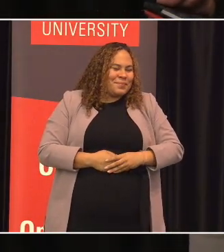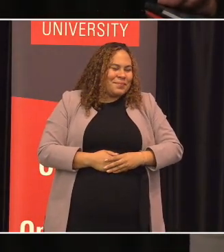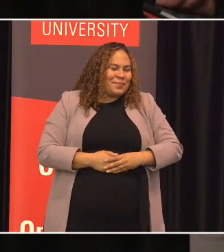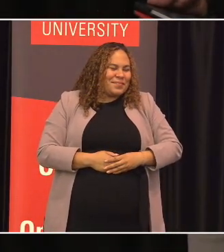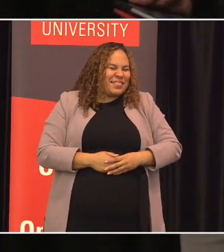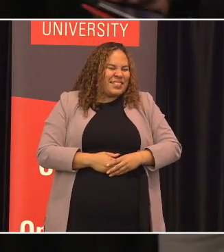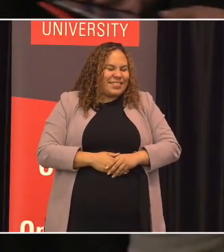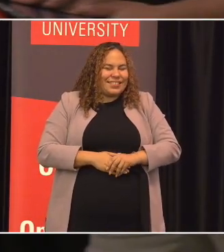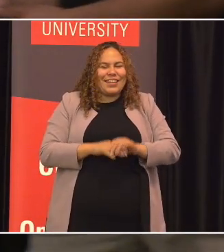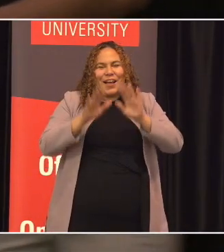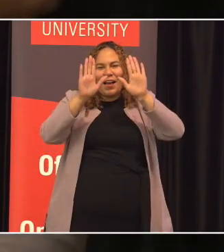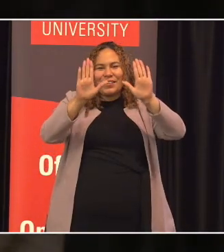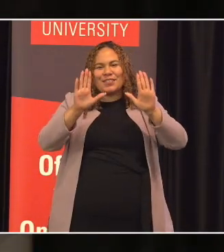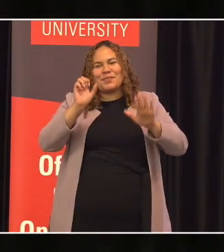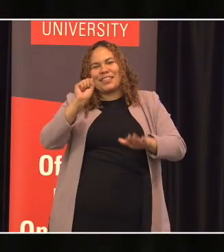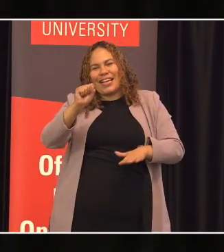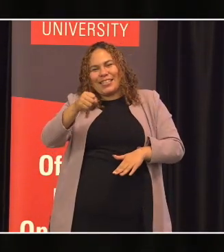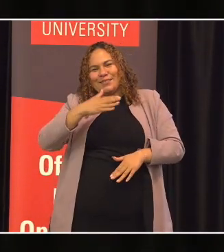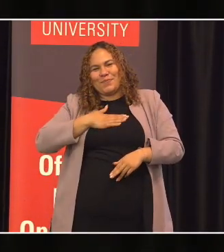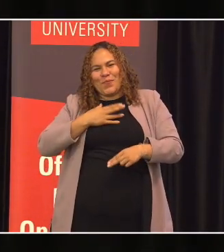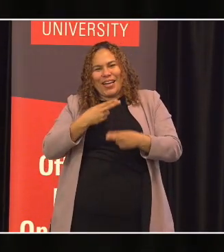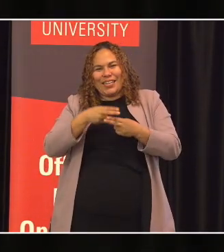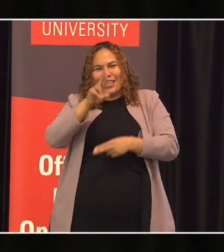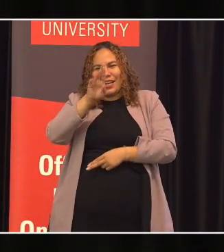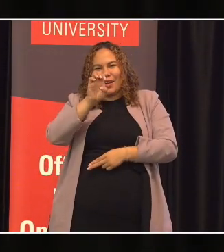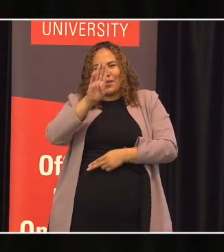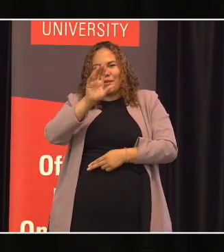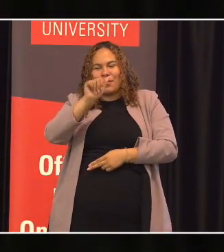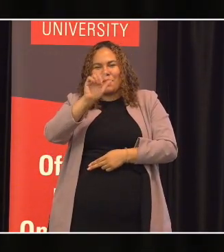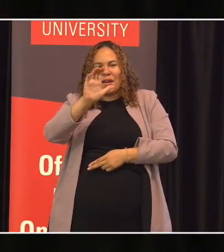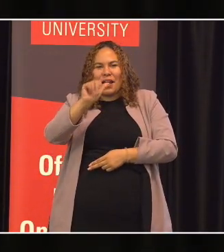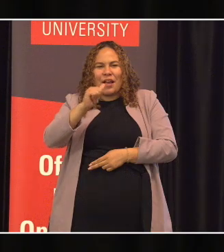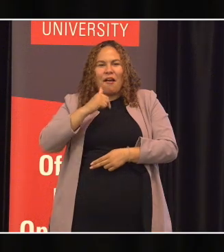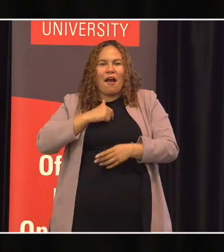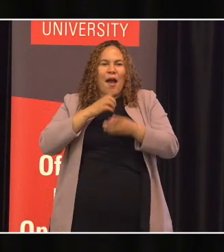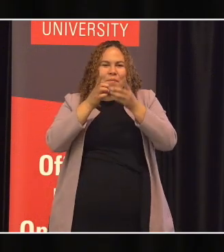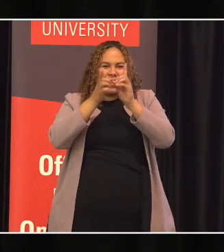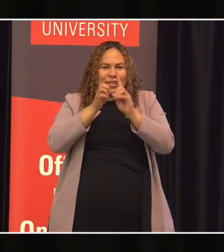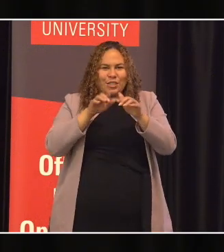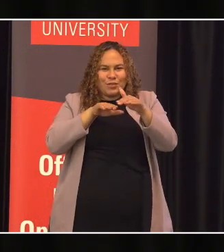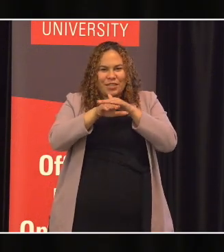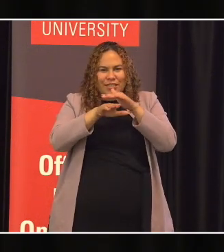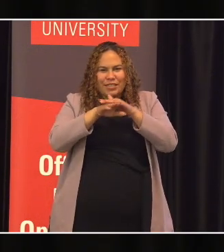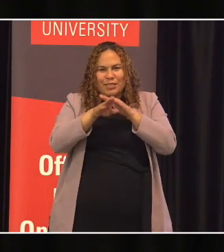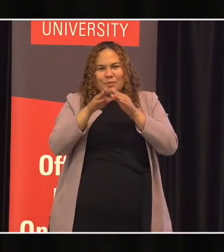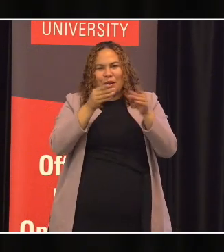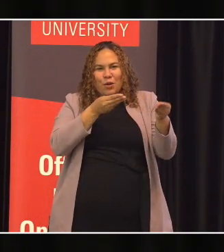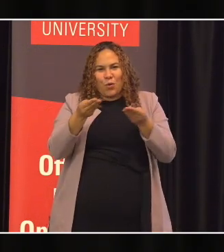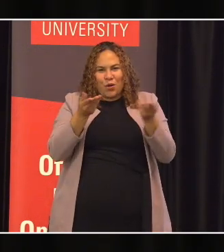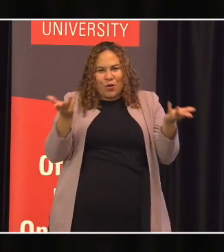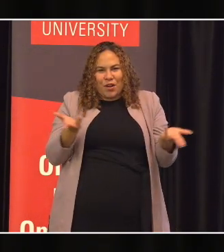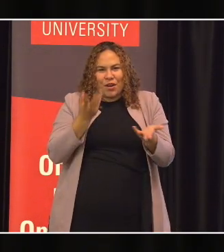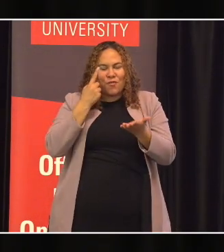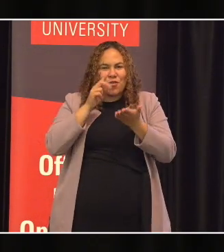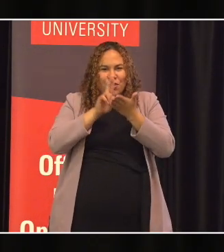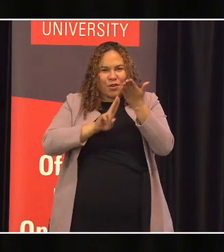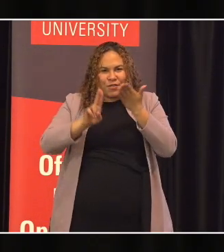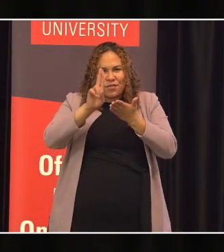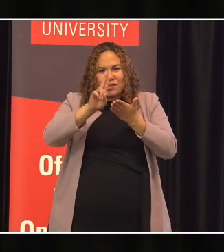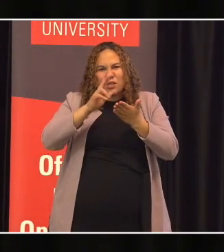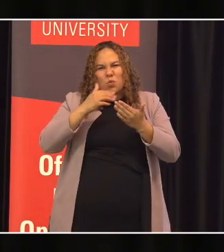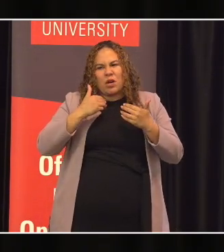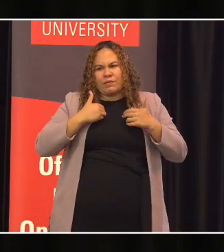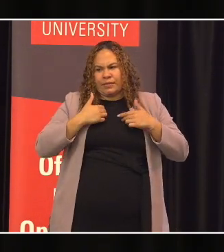All right, yes, I'm Rebecca. I am the University Digital Accessibility Coordinator, and we are having a little bit of